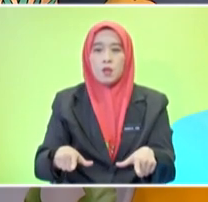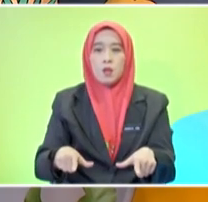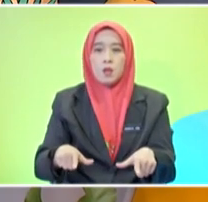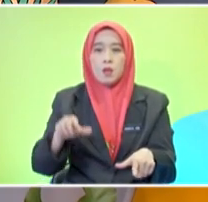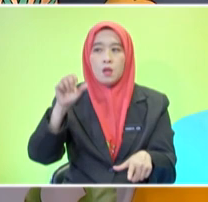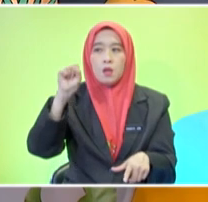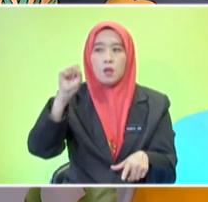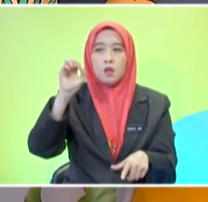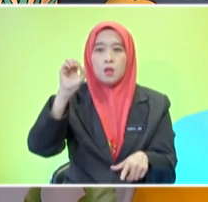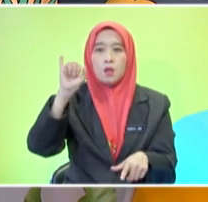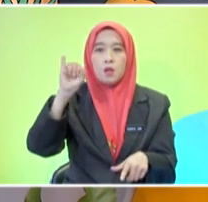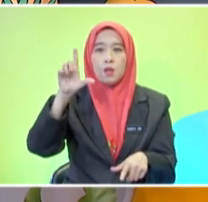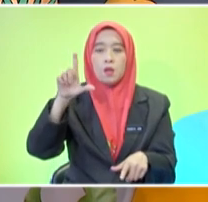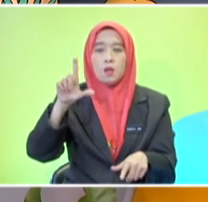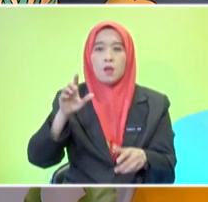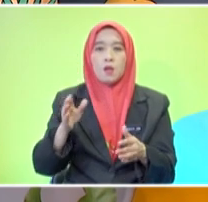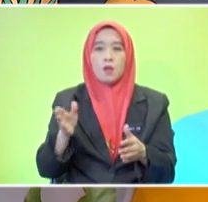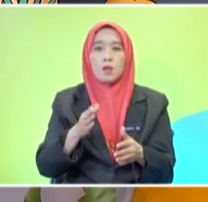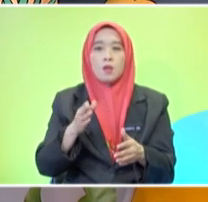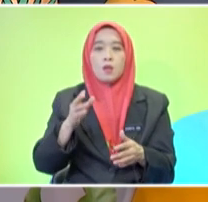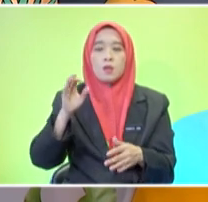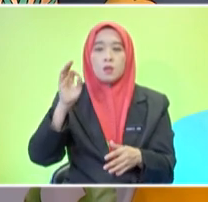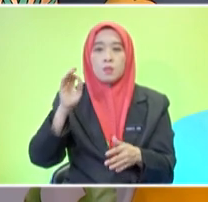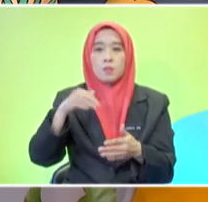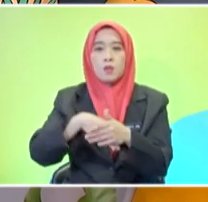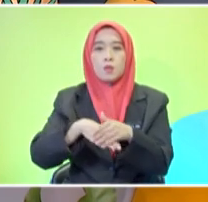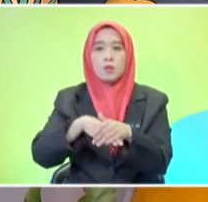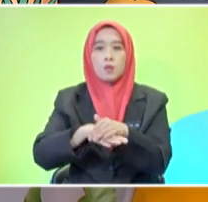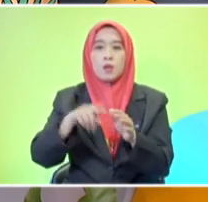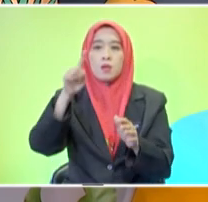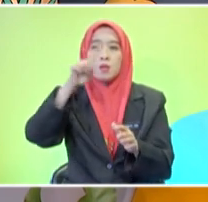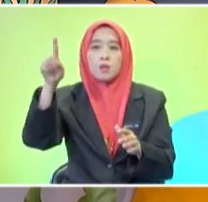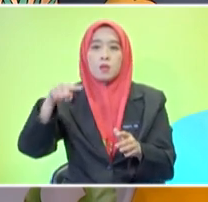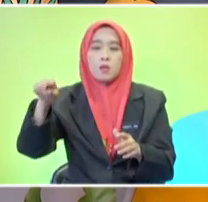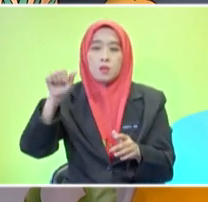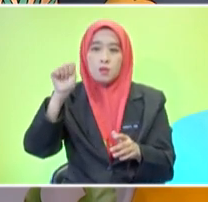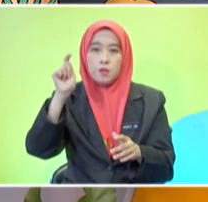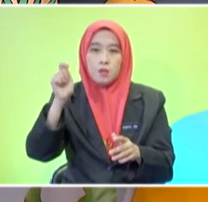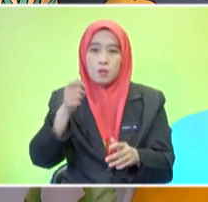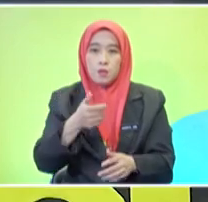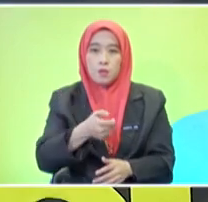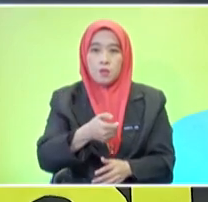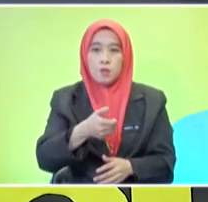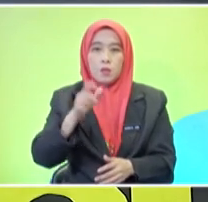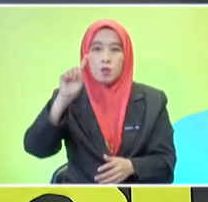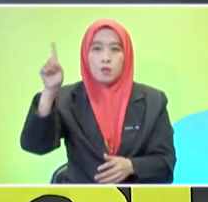this is called the fertilizer or the nutrient. Okay, so we put fertilizer on it mm-hmm. and then mix it evenly.